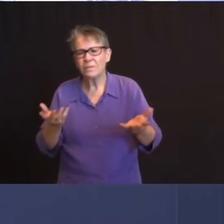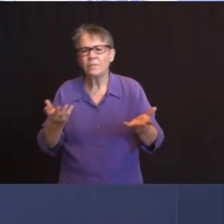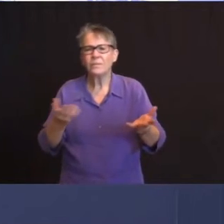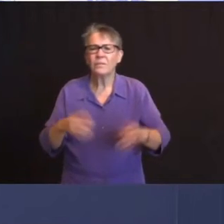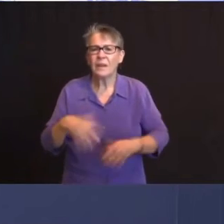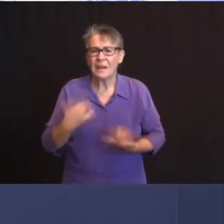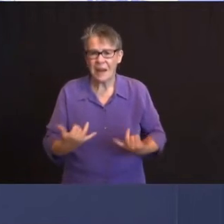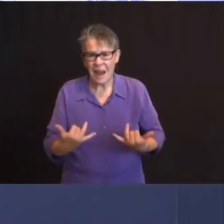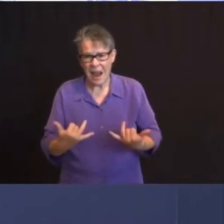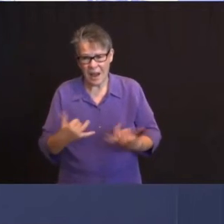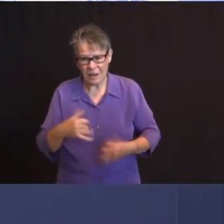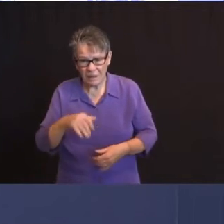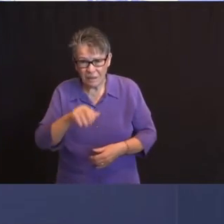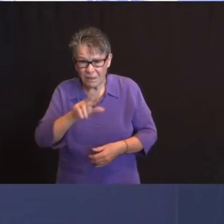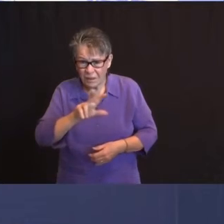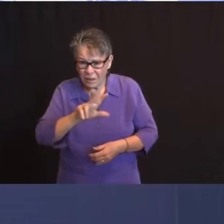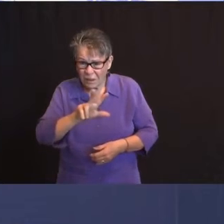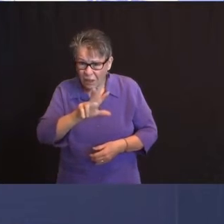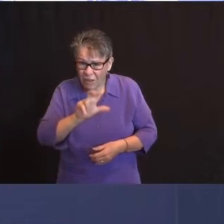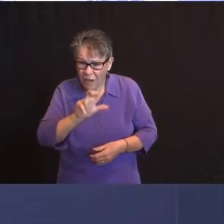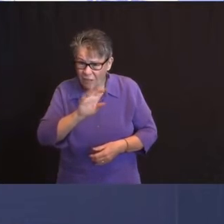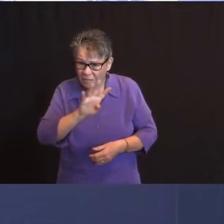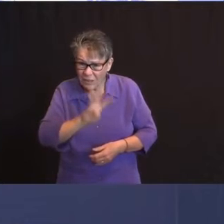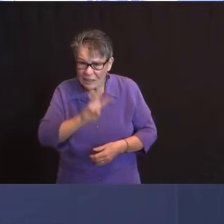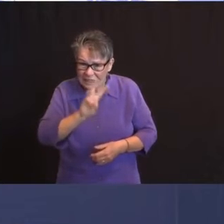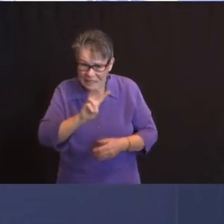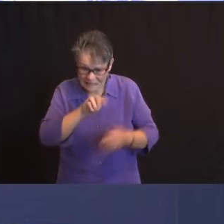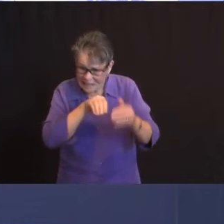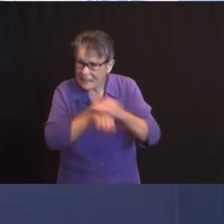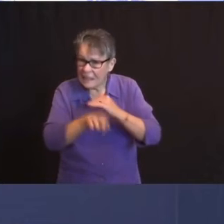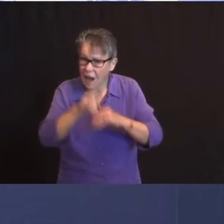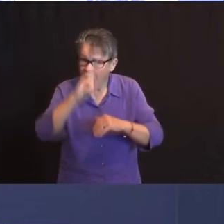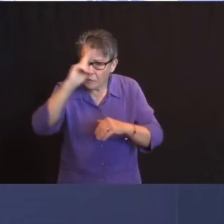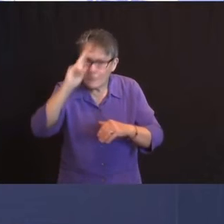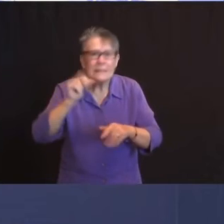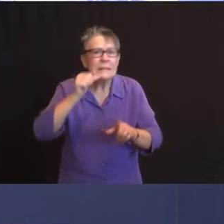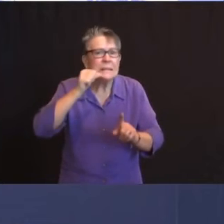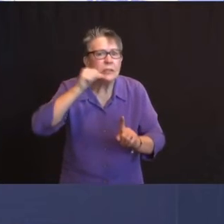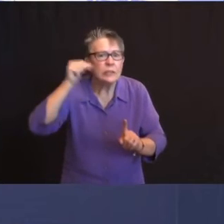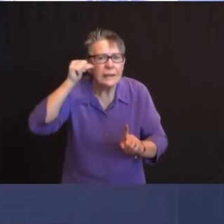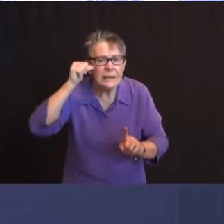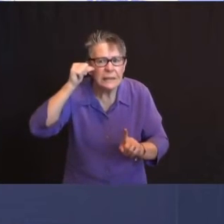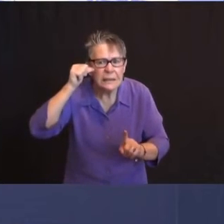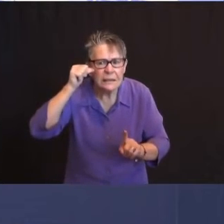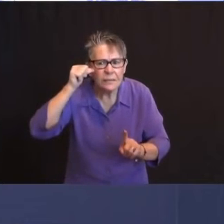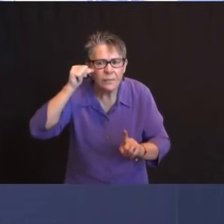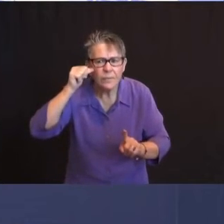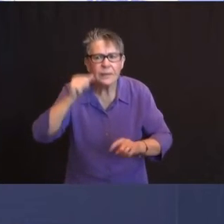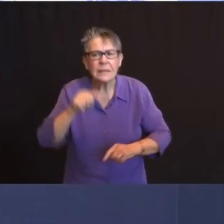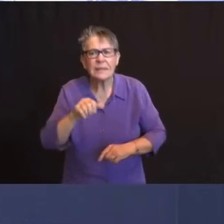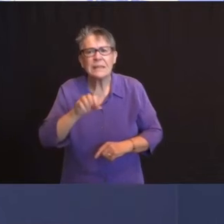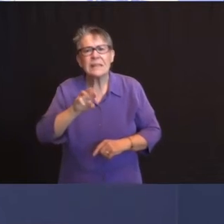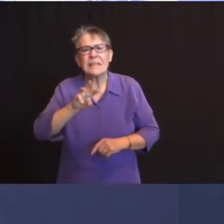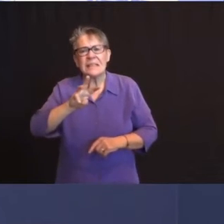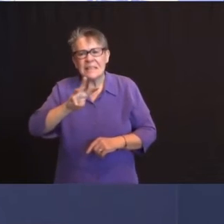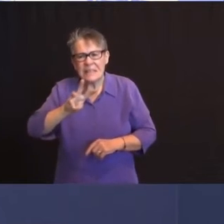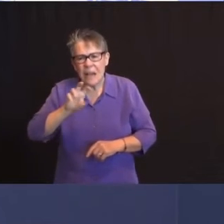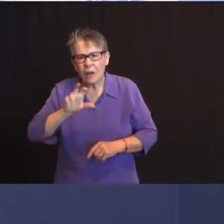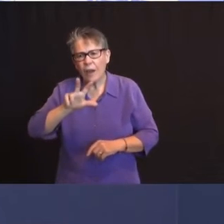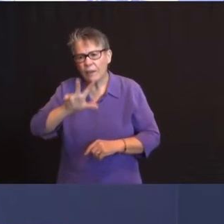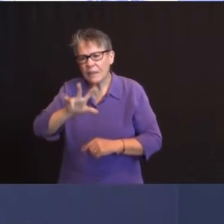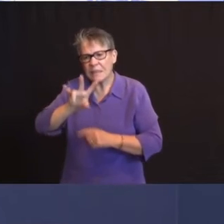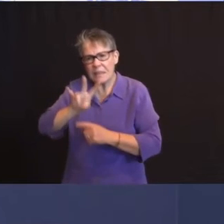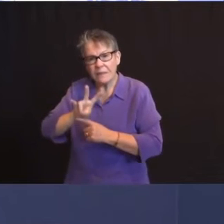and persons under investigation last evening. There are 637 individuals in critical care. 62% of those critical care patients are